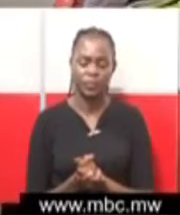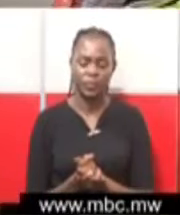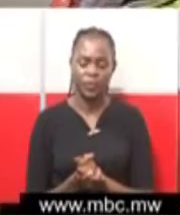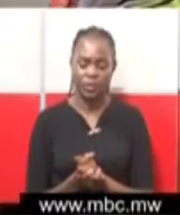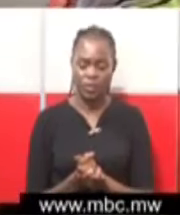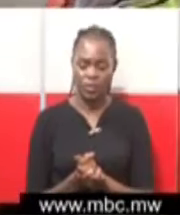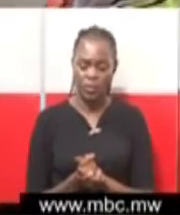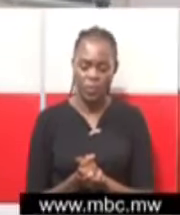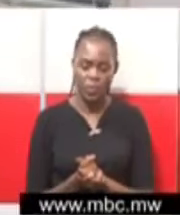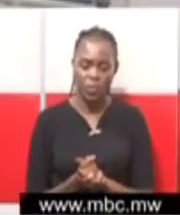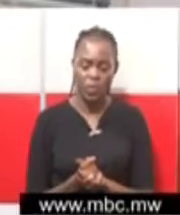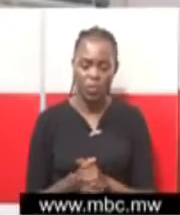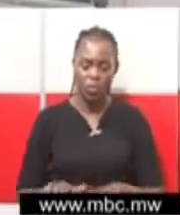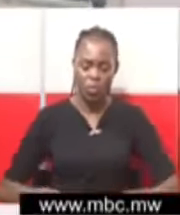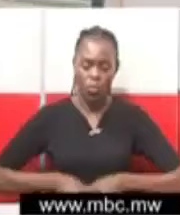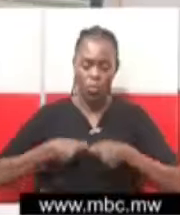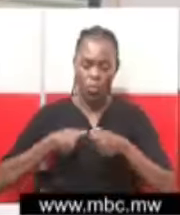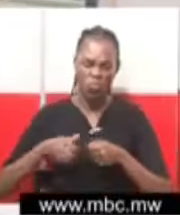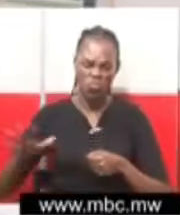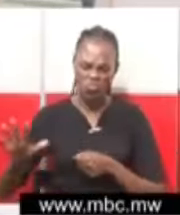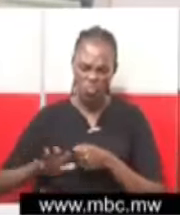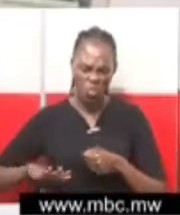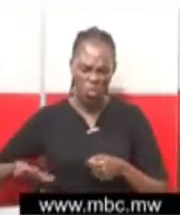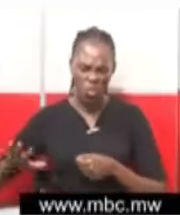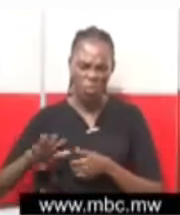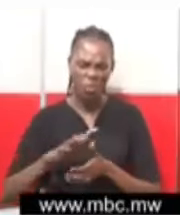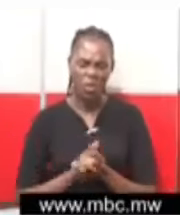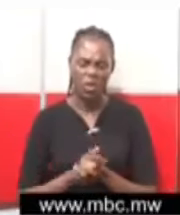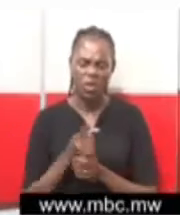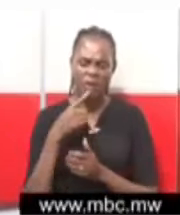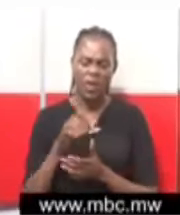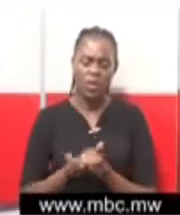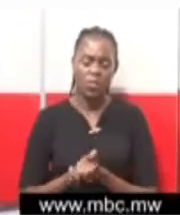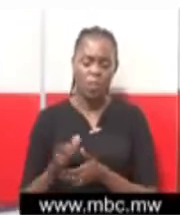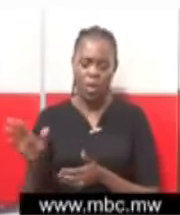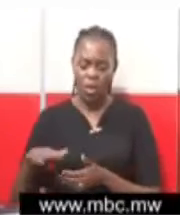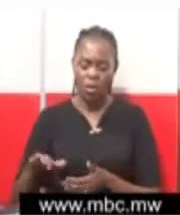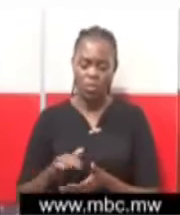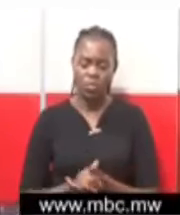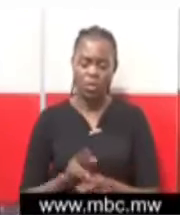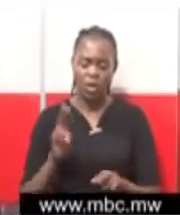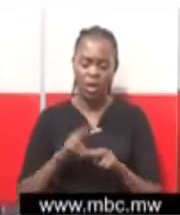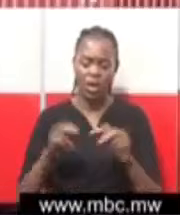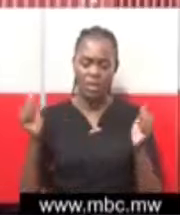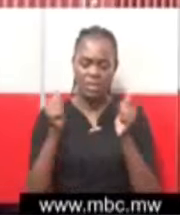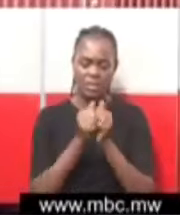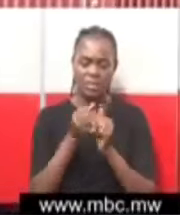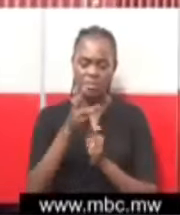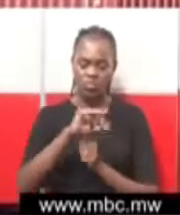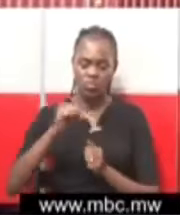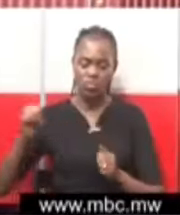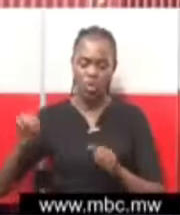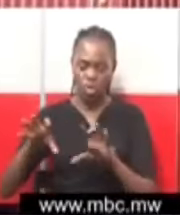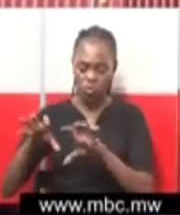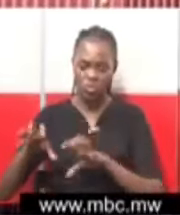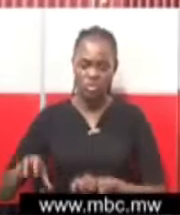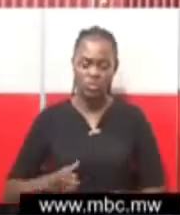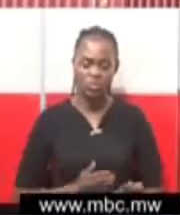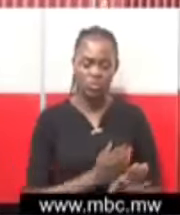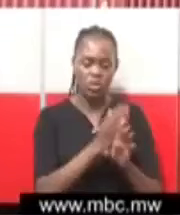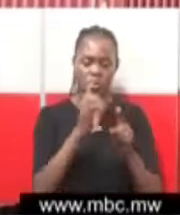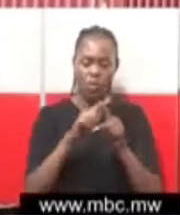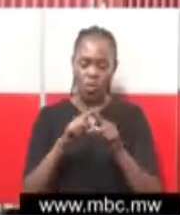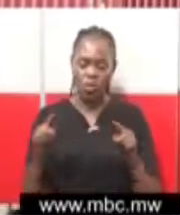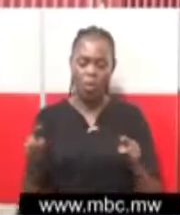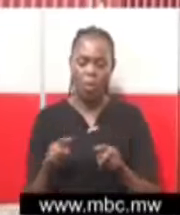to the port's director, Niemo Induna, the port has a capacity to handle 10 million metric tons of goods, but it